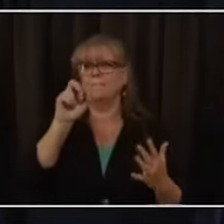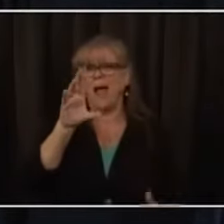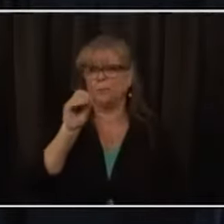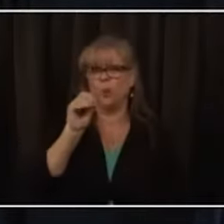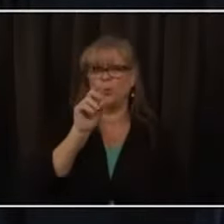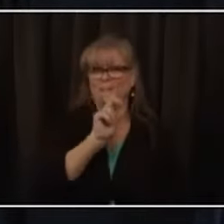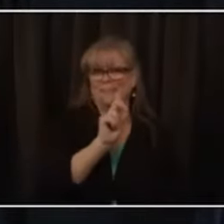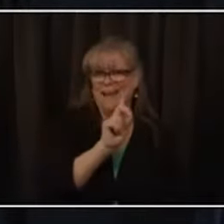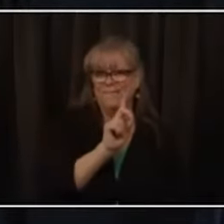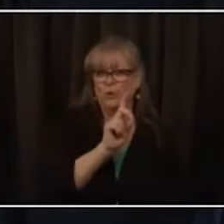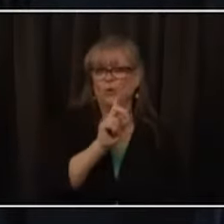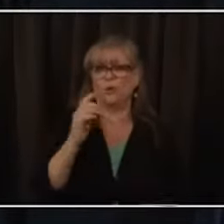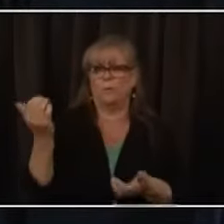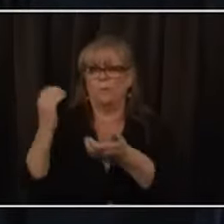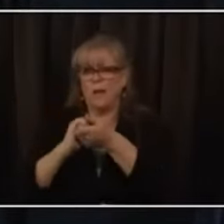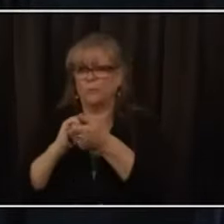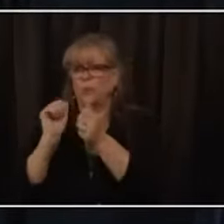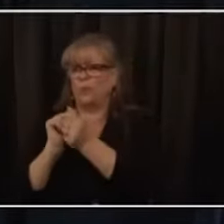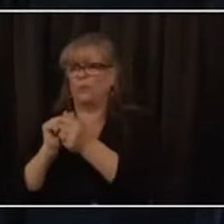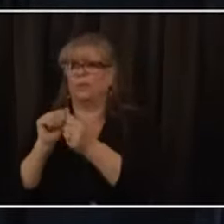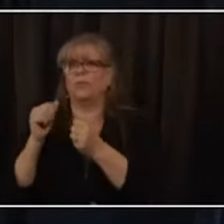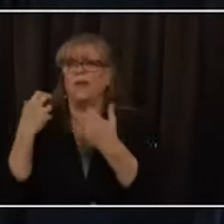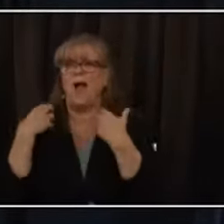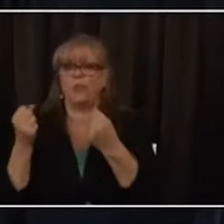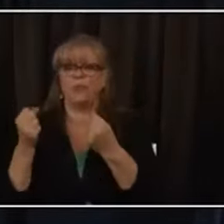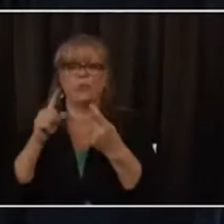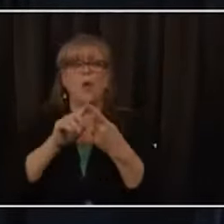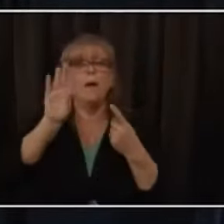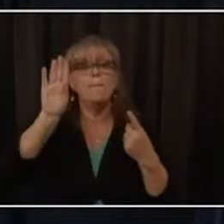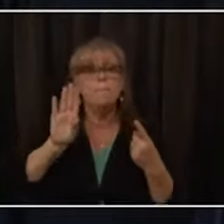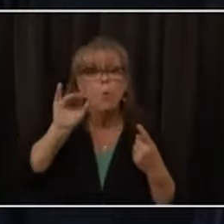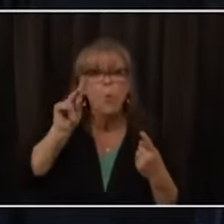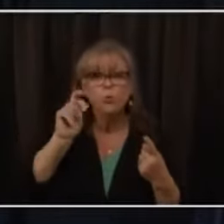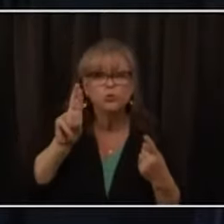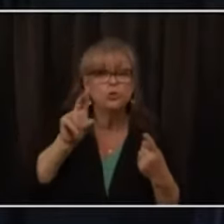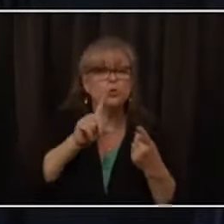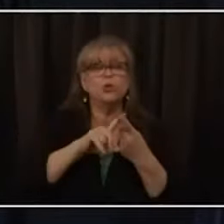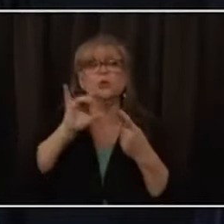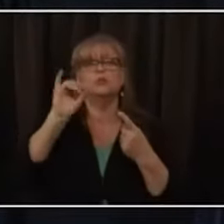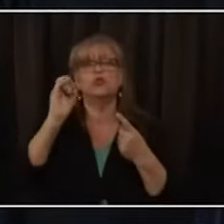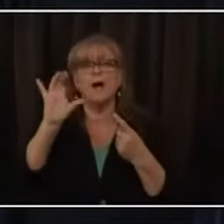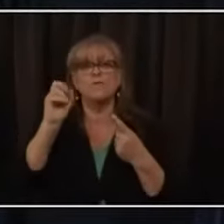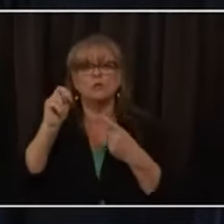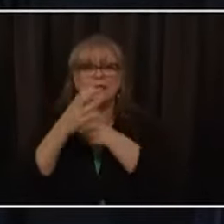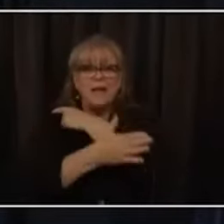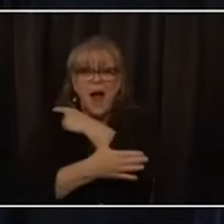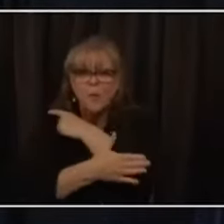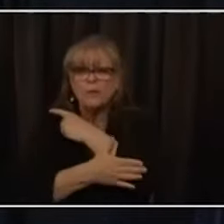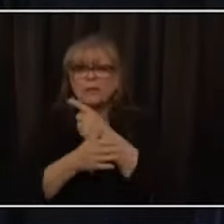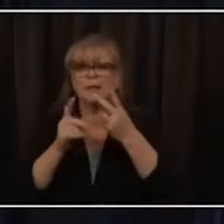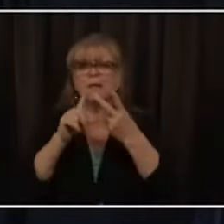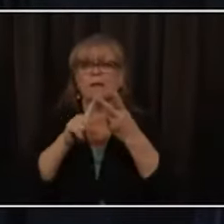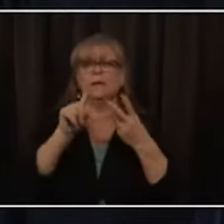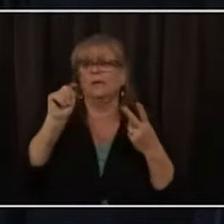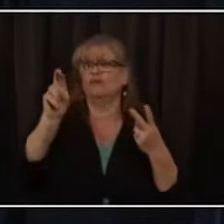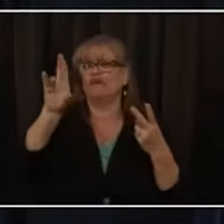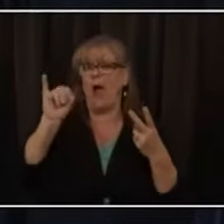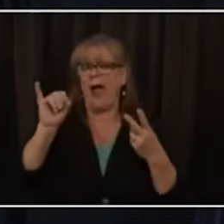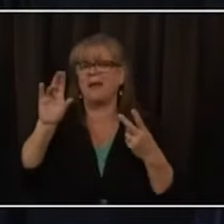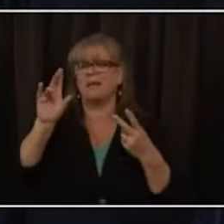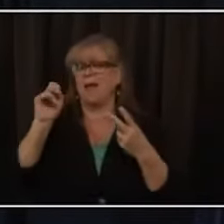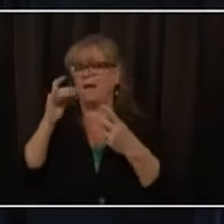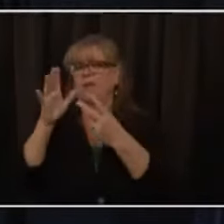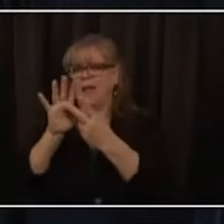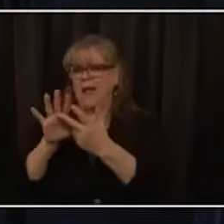includes Boulder, Broomfield, Jefferson, Denver counties, as well as the 3 counties that Tri-County covers. While